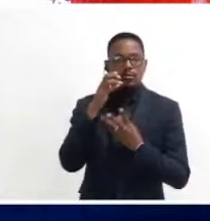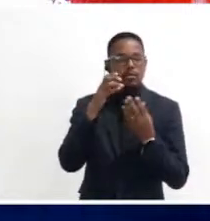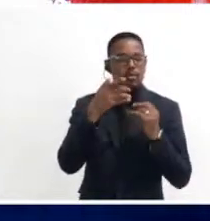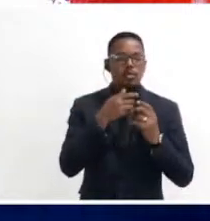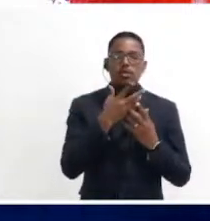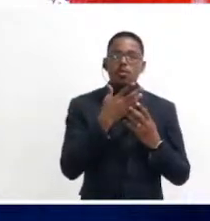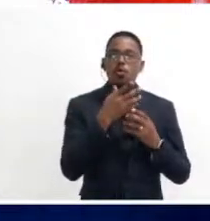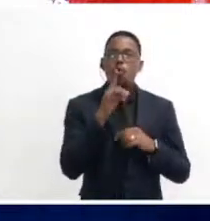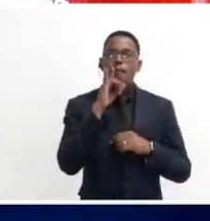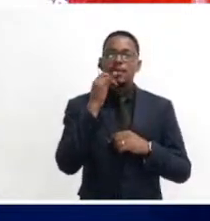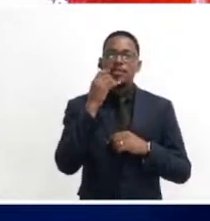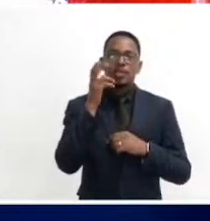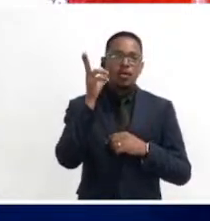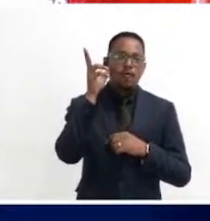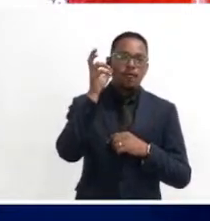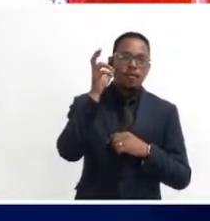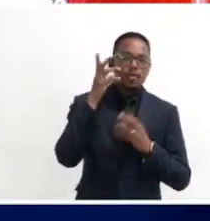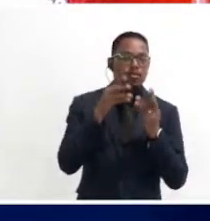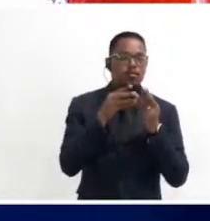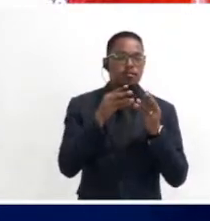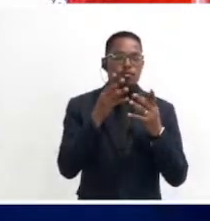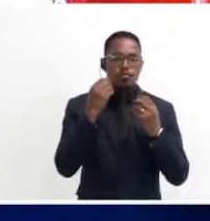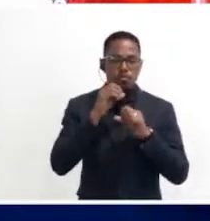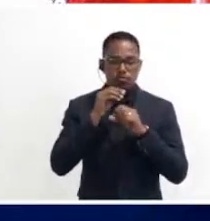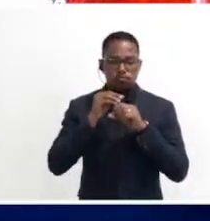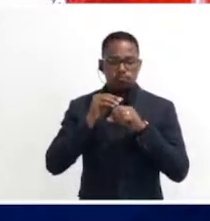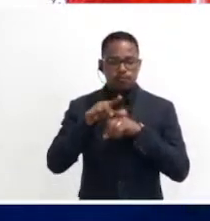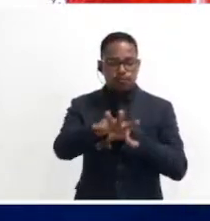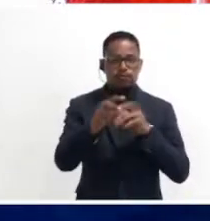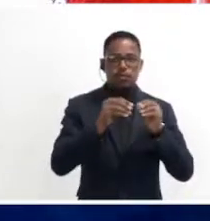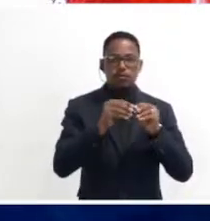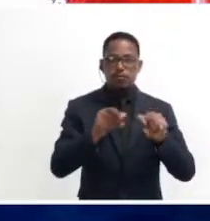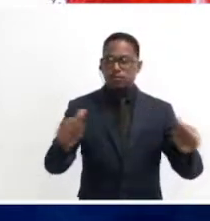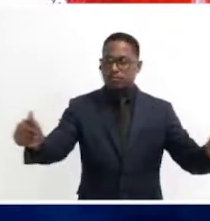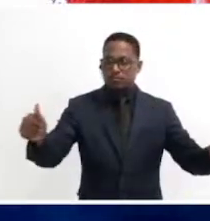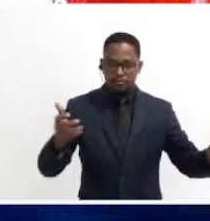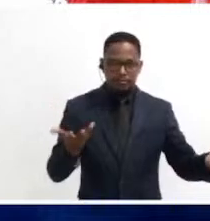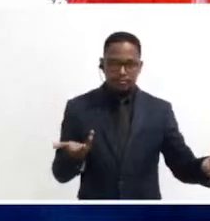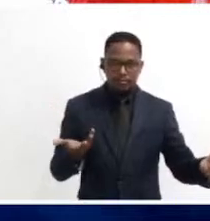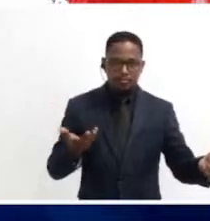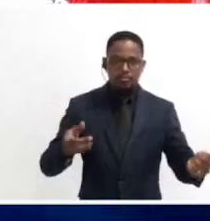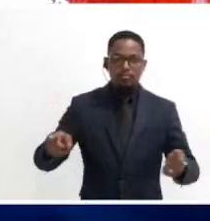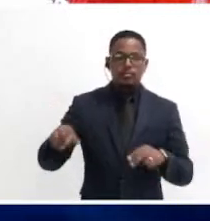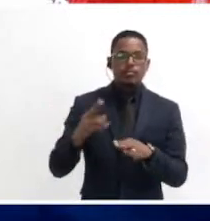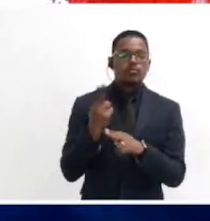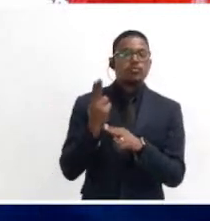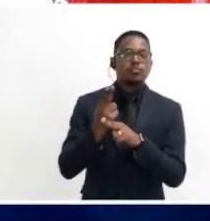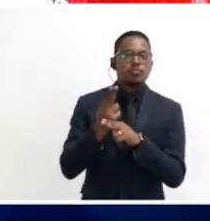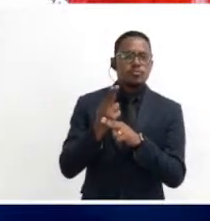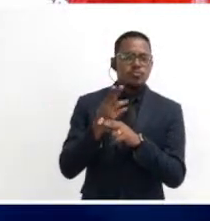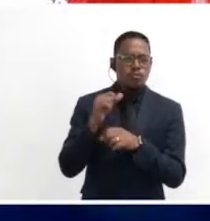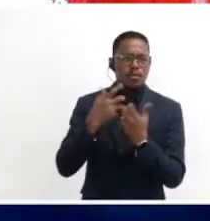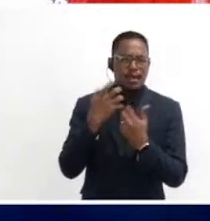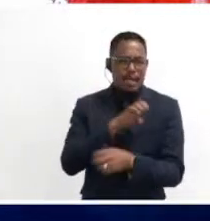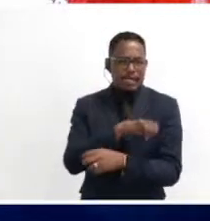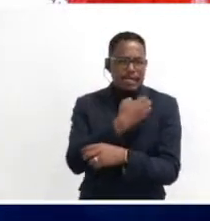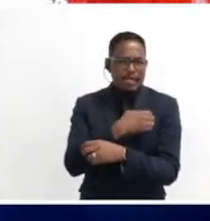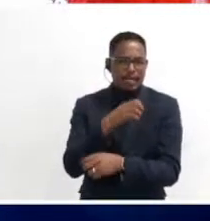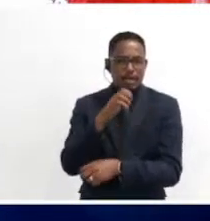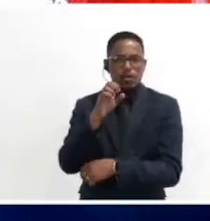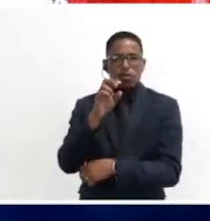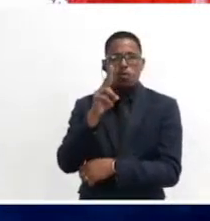sometimes. And that is thermo and ultrasonic energy bonded to the bond